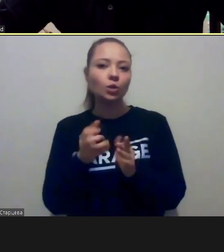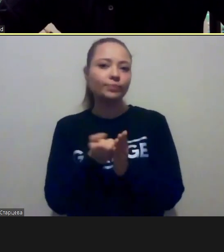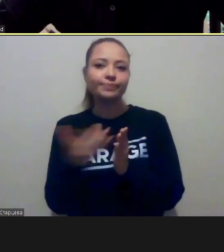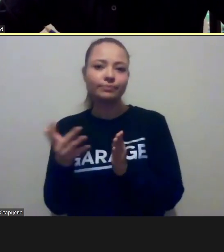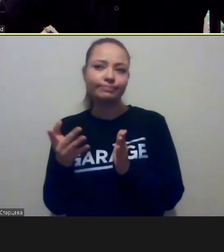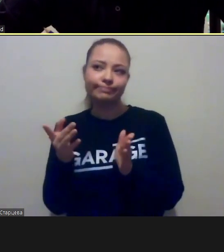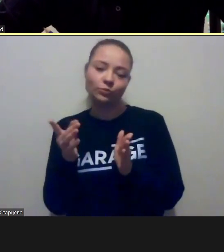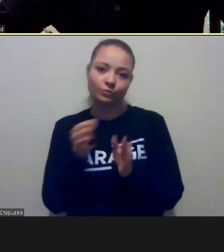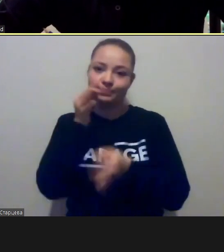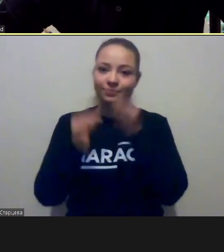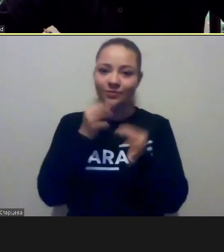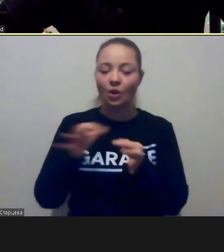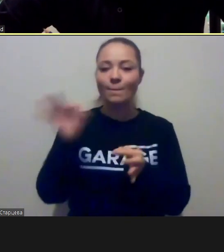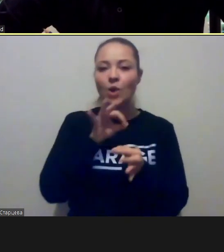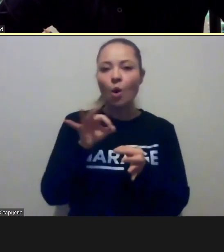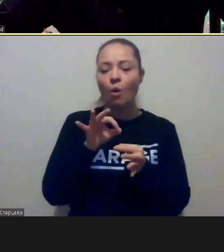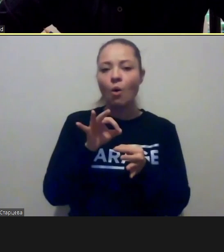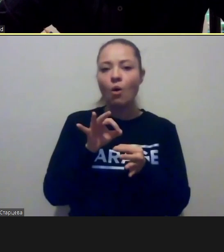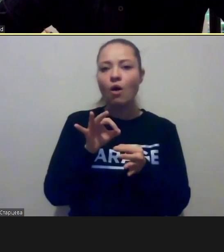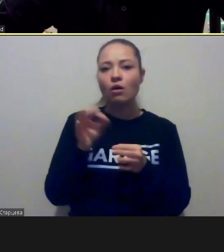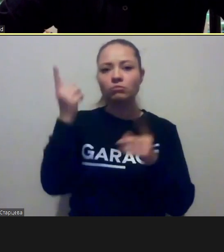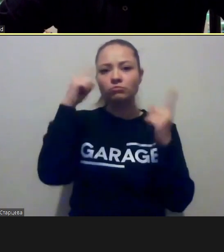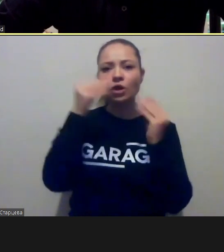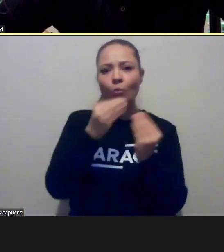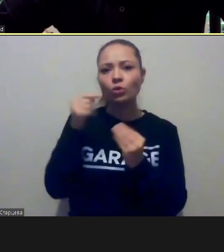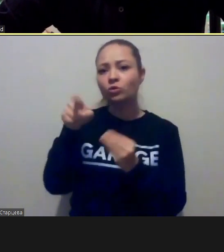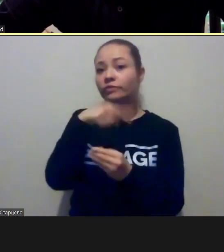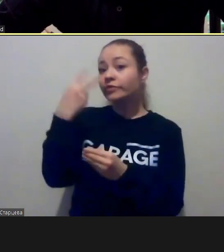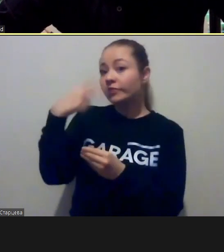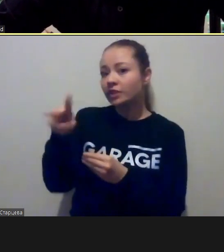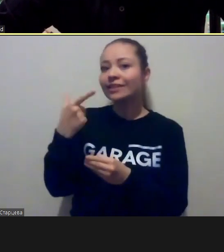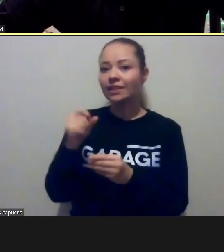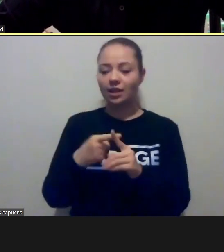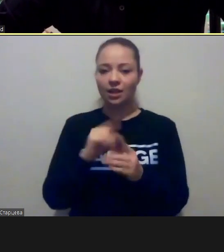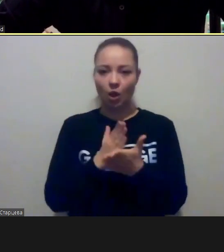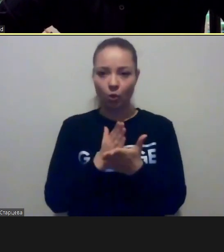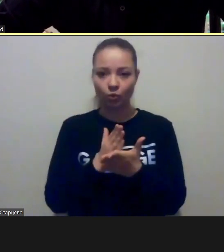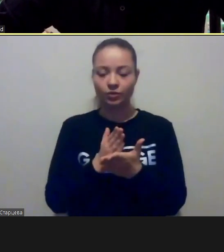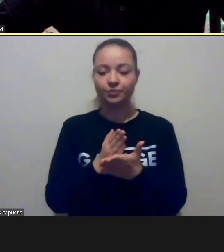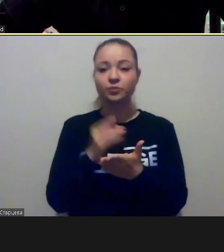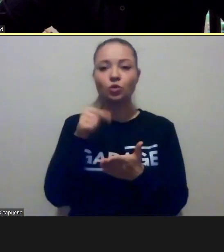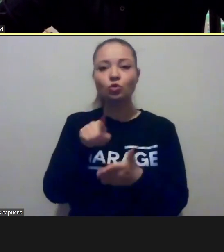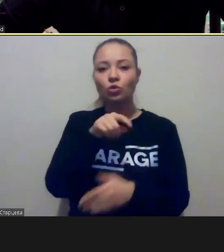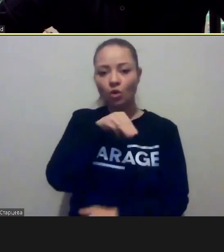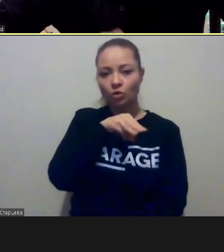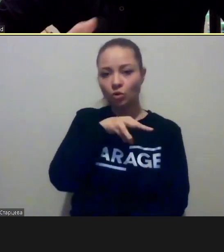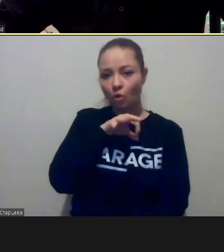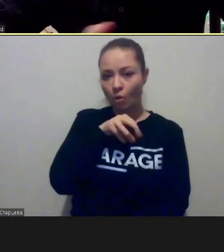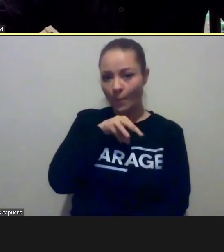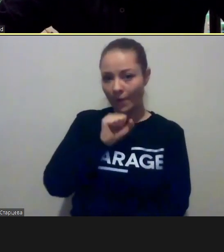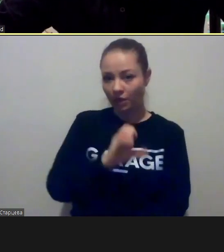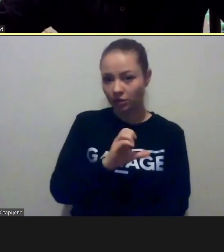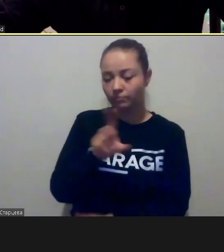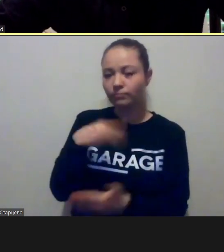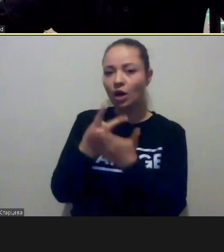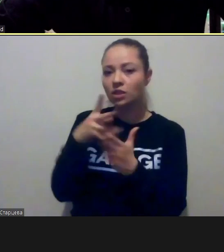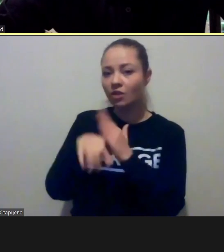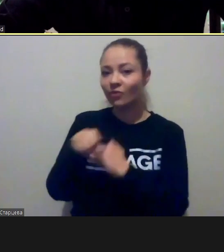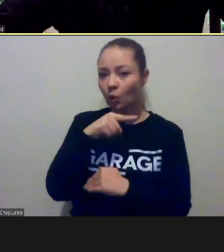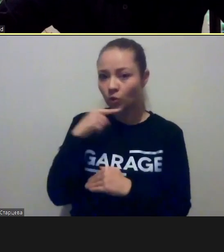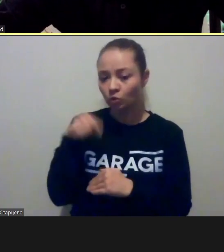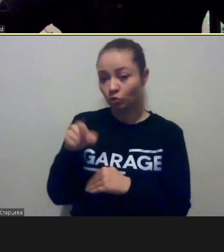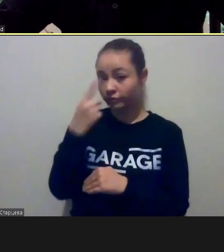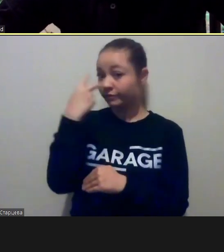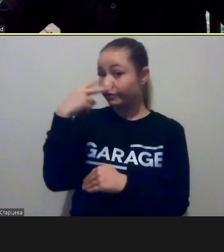remarks about the work that you have seen in the museum and where it is located. The artwork